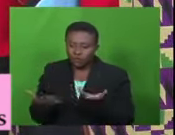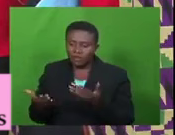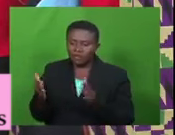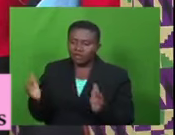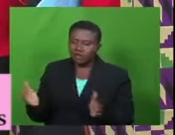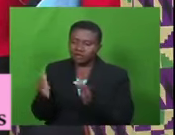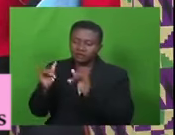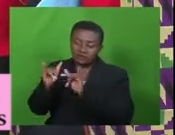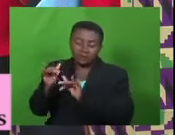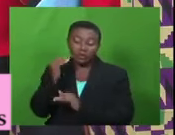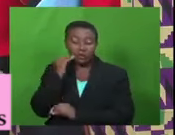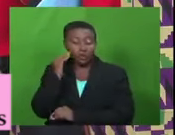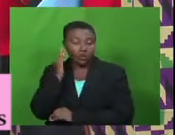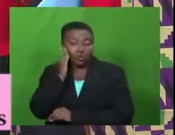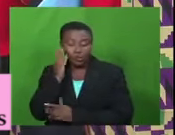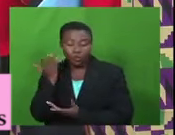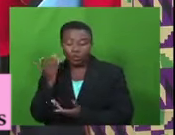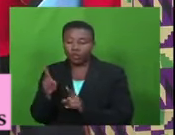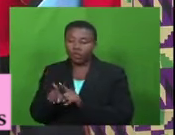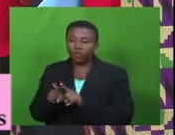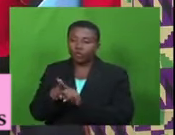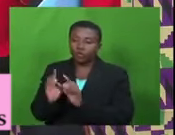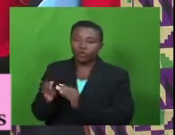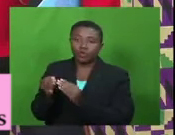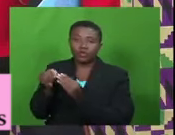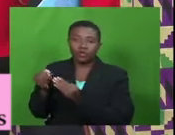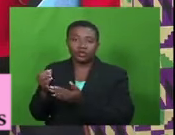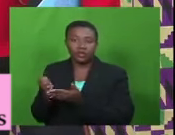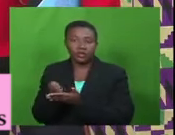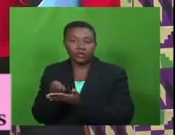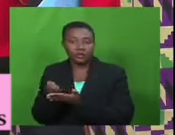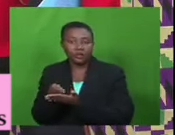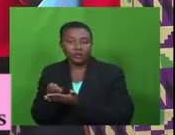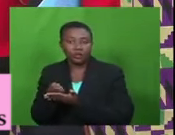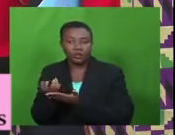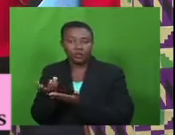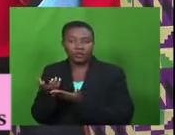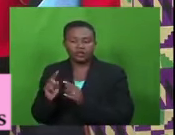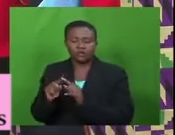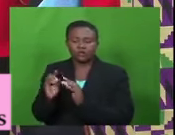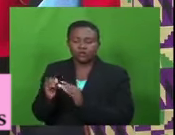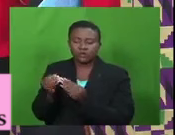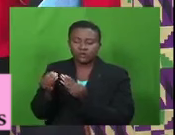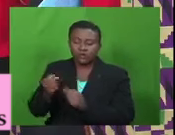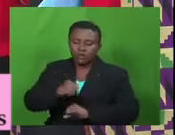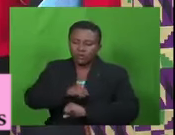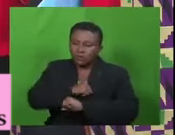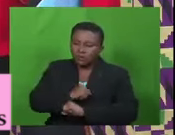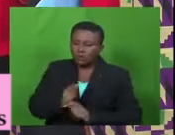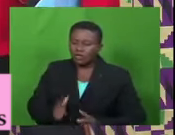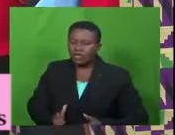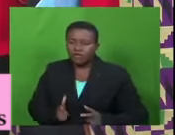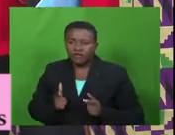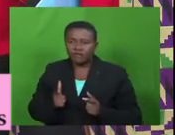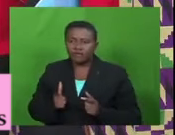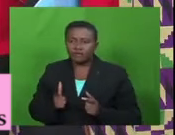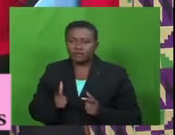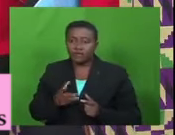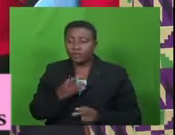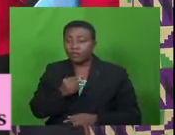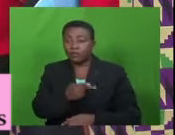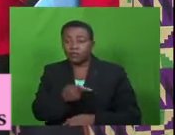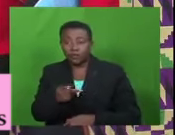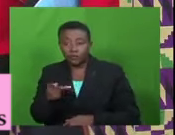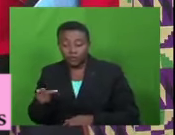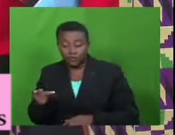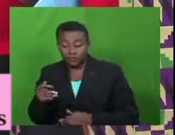home. It also provided an economic cushion to protect lives and livelihoods at